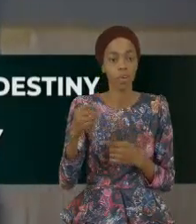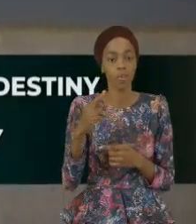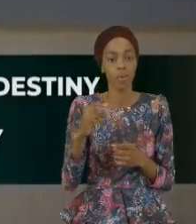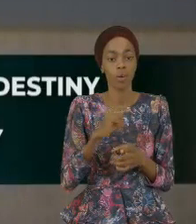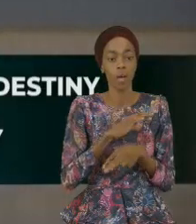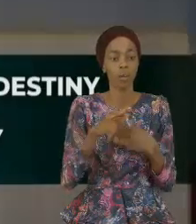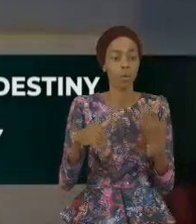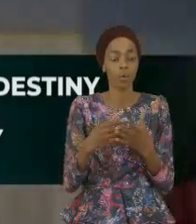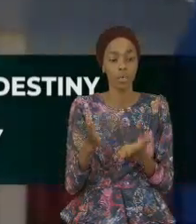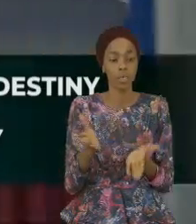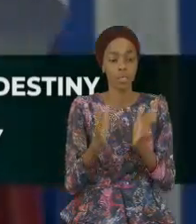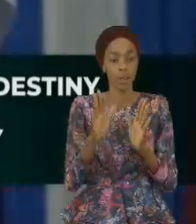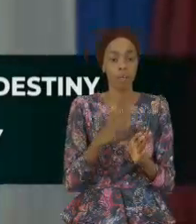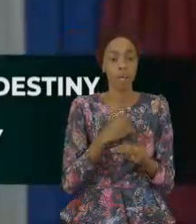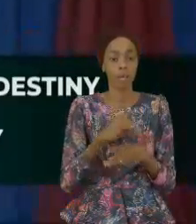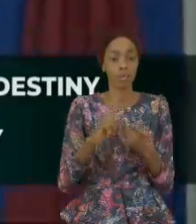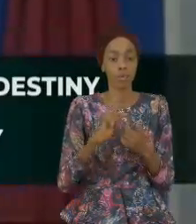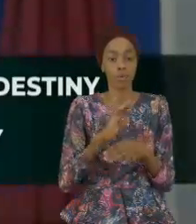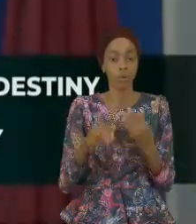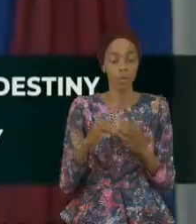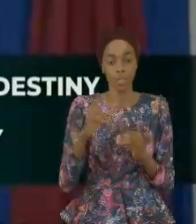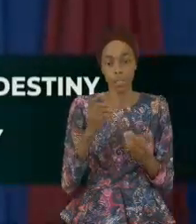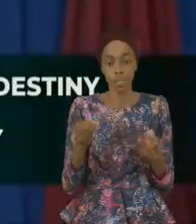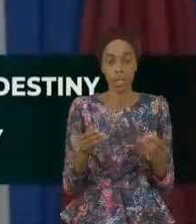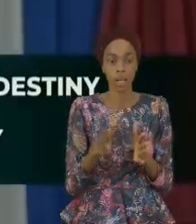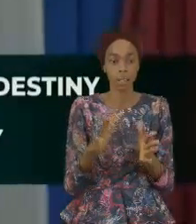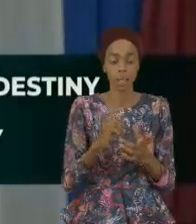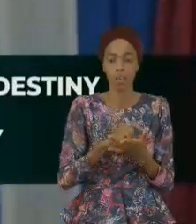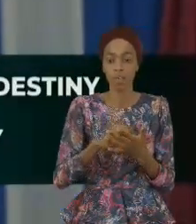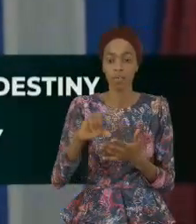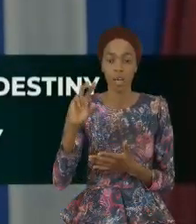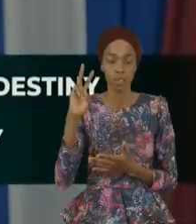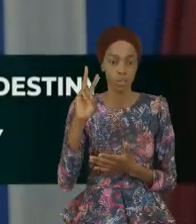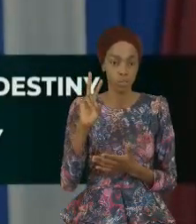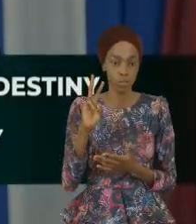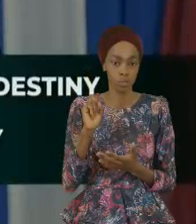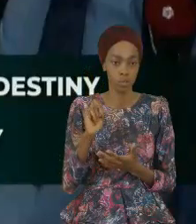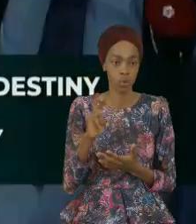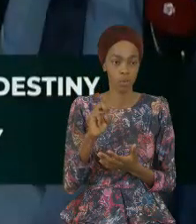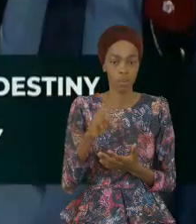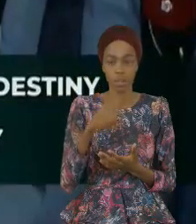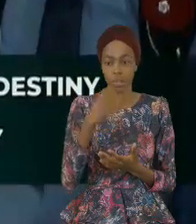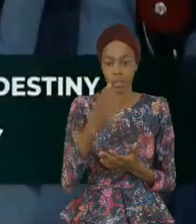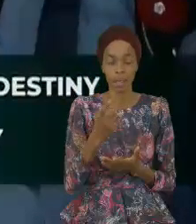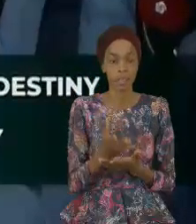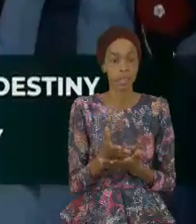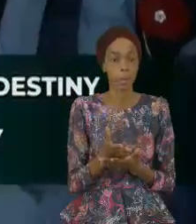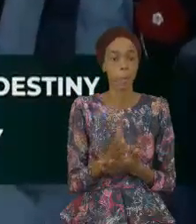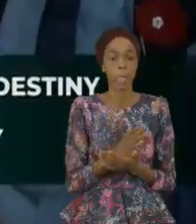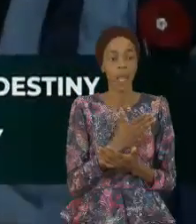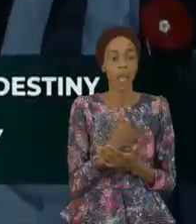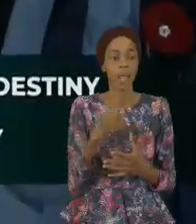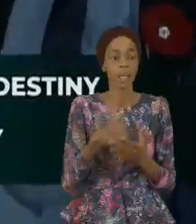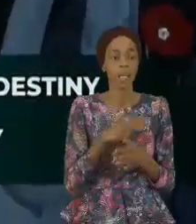his servants and to all his land. And then in verse 12, it says, and